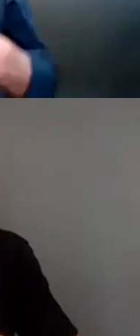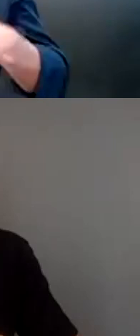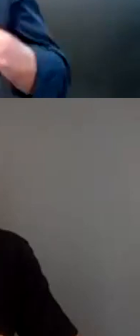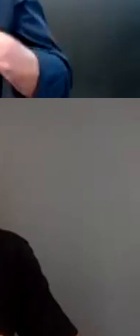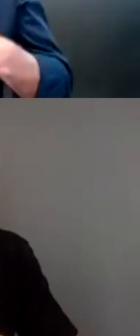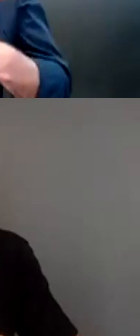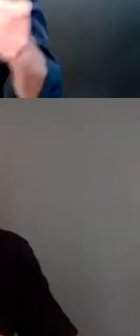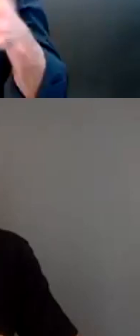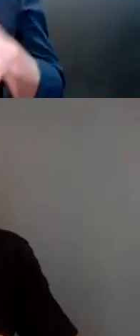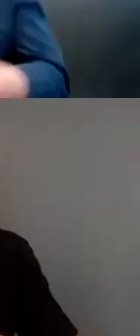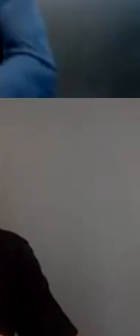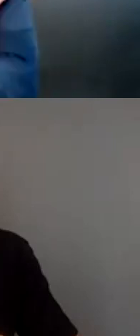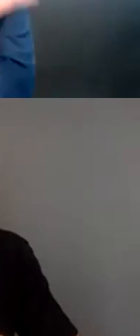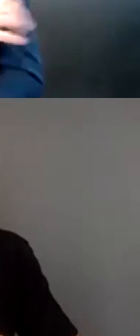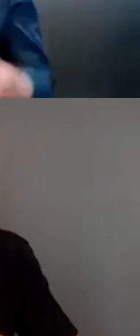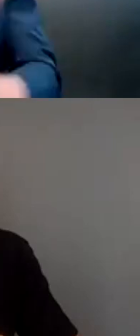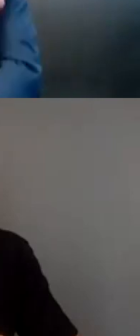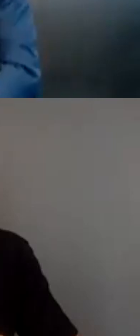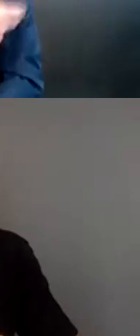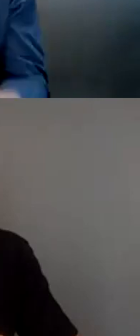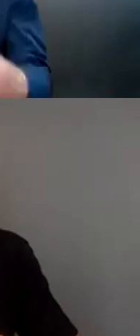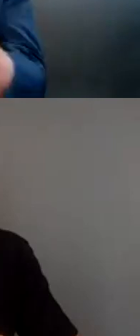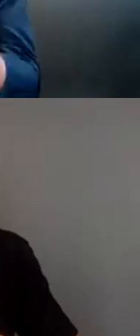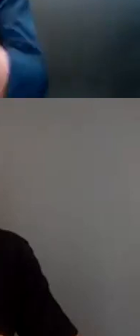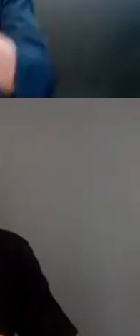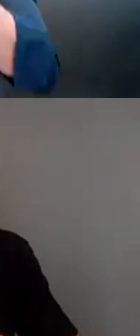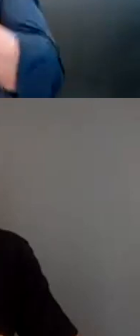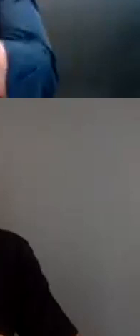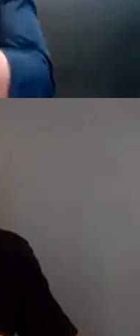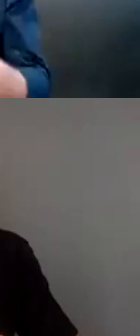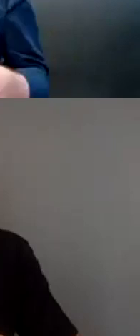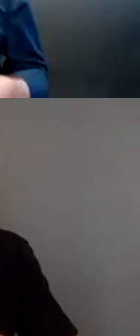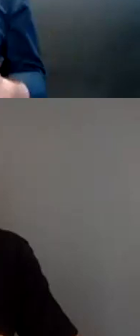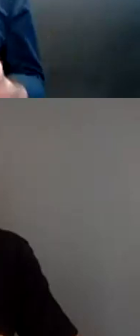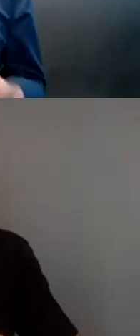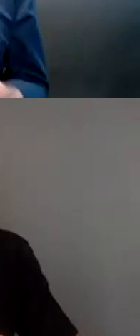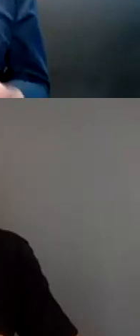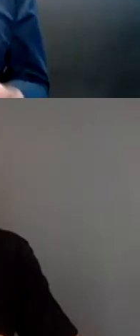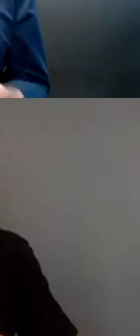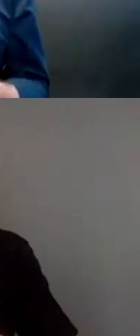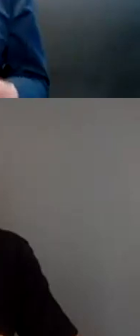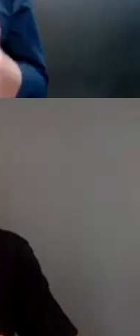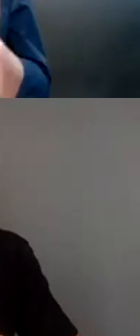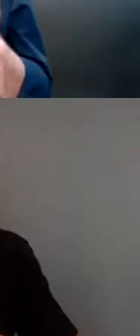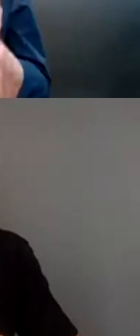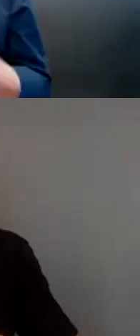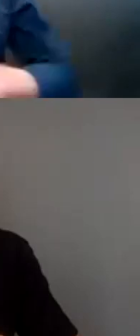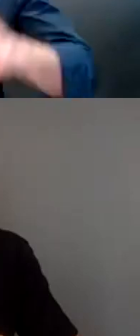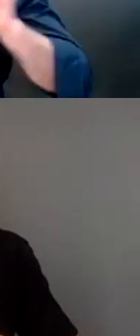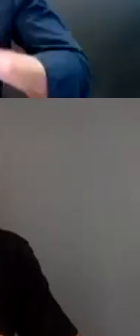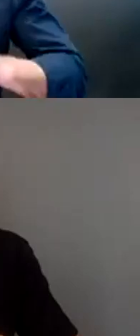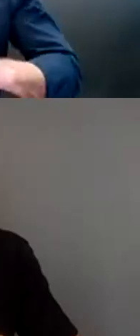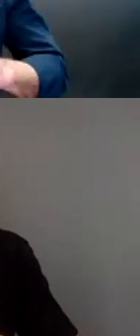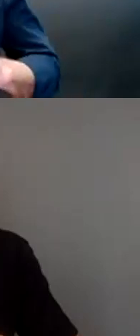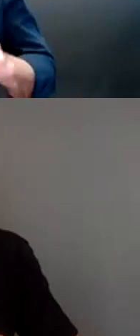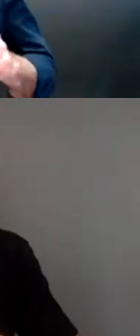So when, I say something like we were able to reduce the rates at which people left without their care complete, to many